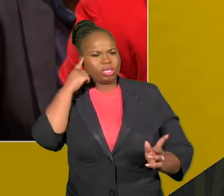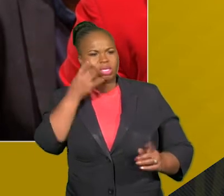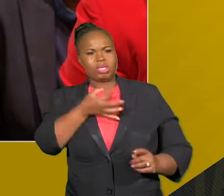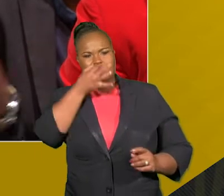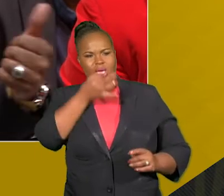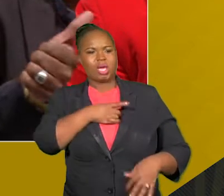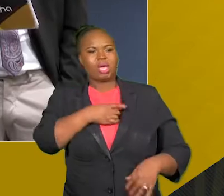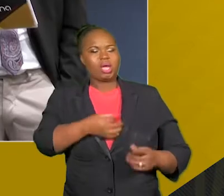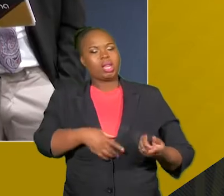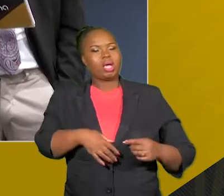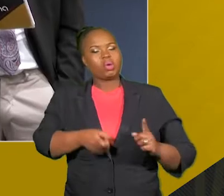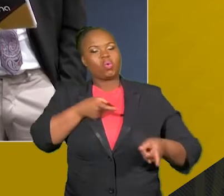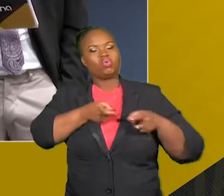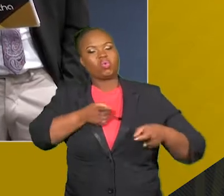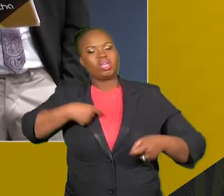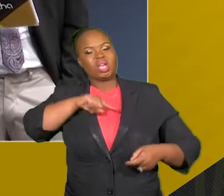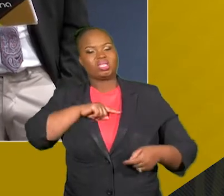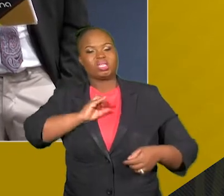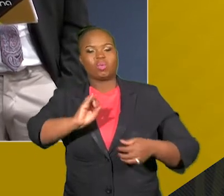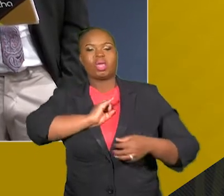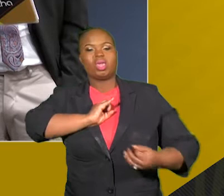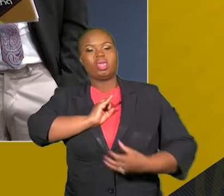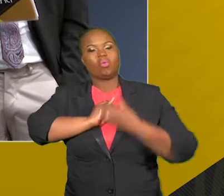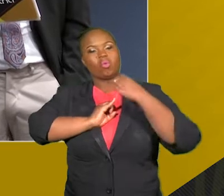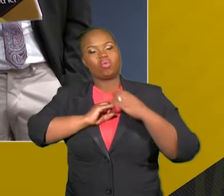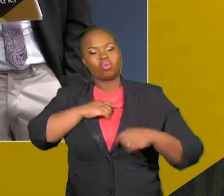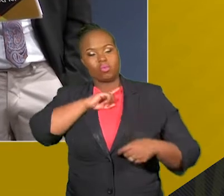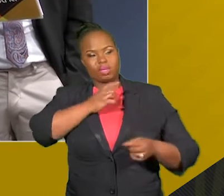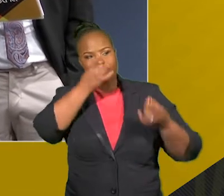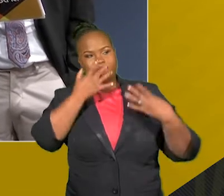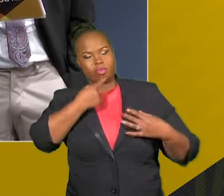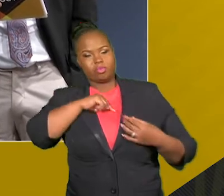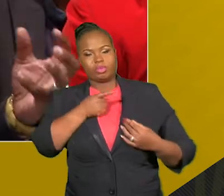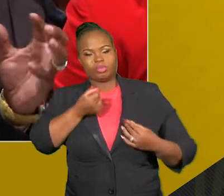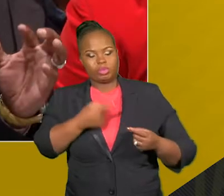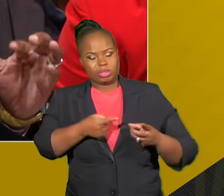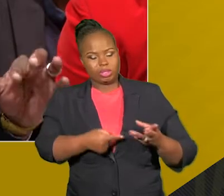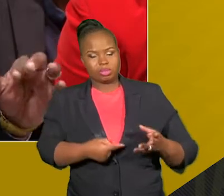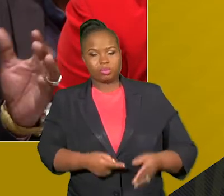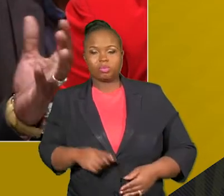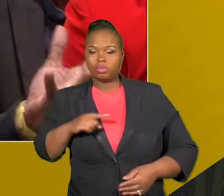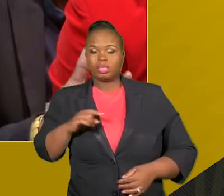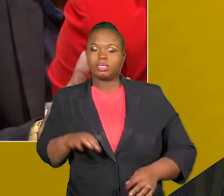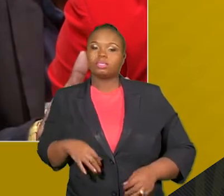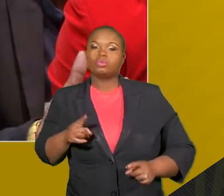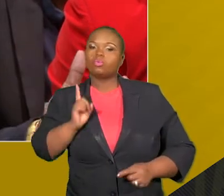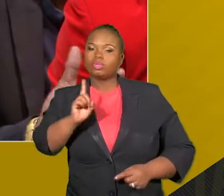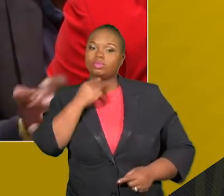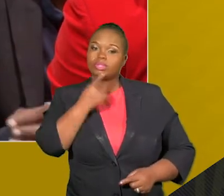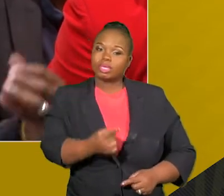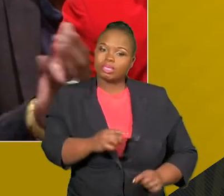our ego. They want to control us. Nabasitshela ukuthi senzeni. Ngubuyelekutheni, it's not what you say, it's how you say